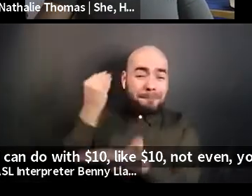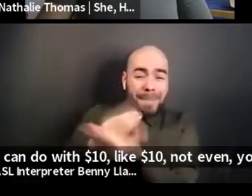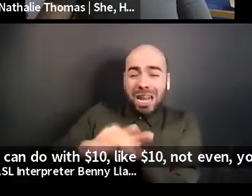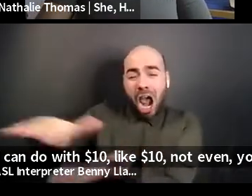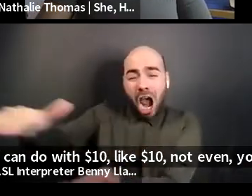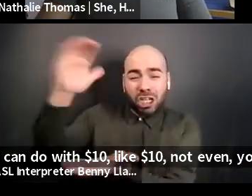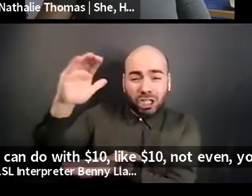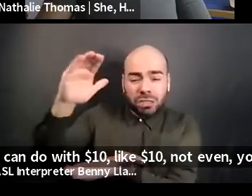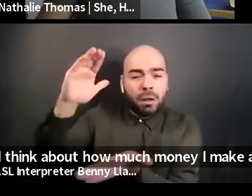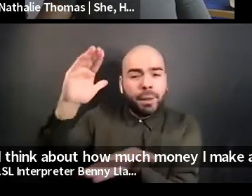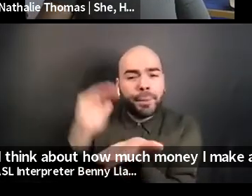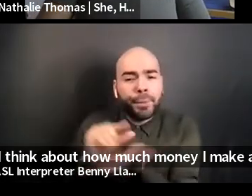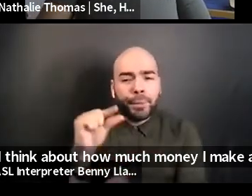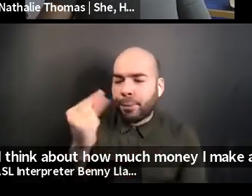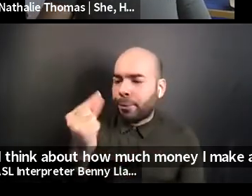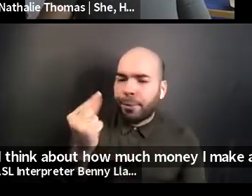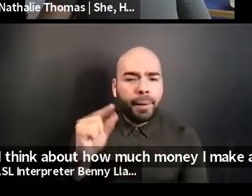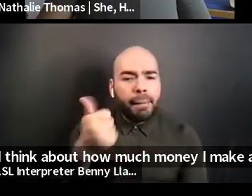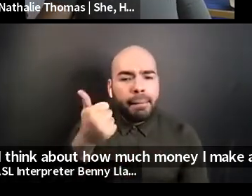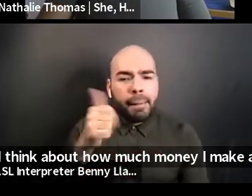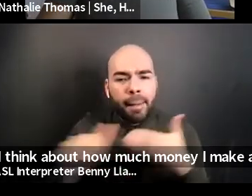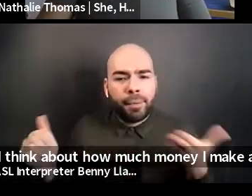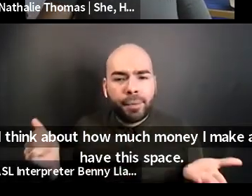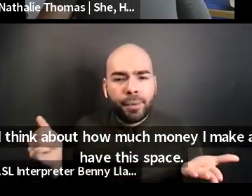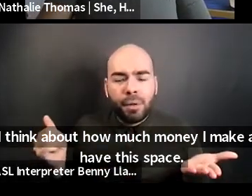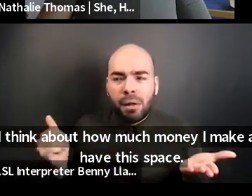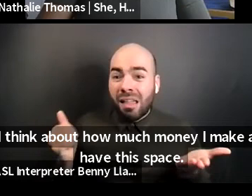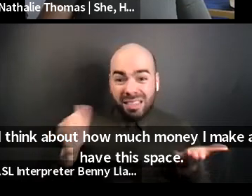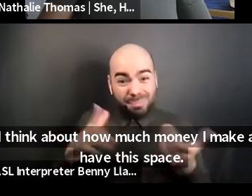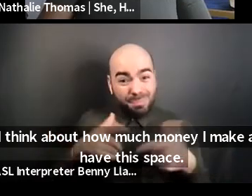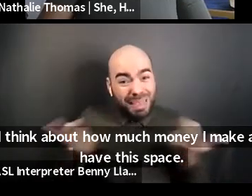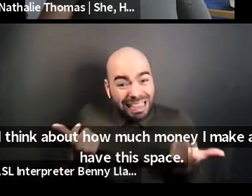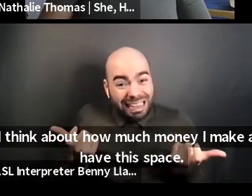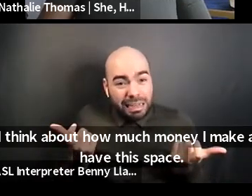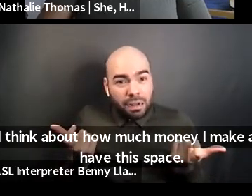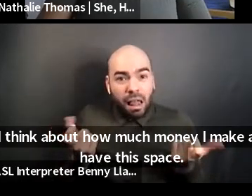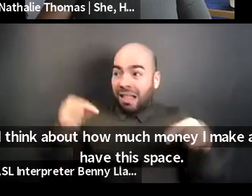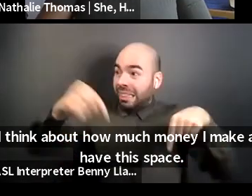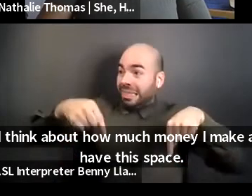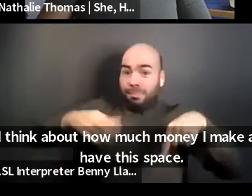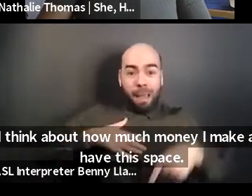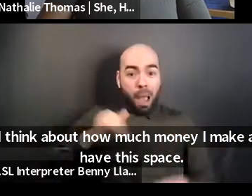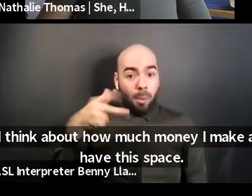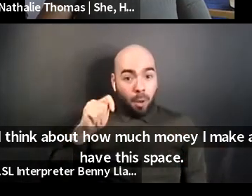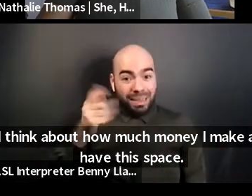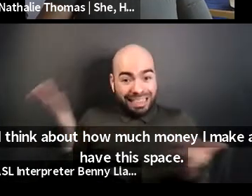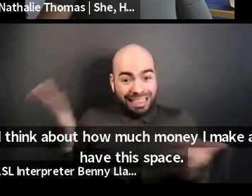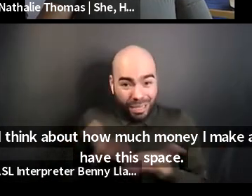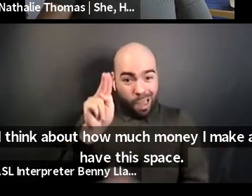make a year and I have this space in this apartment in New York City,